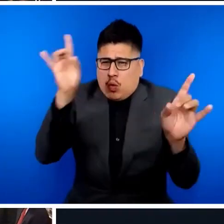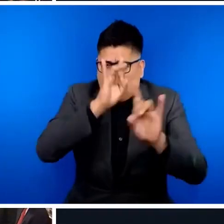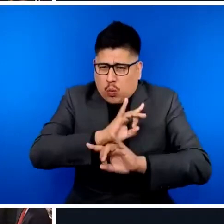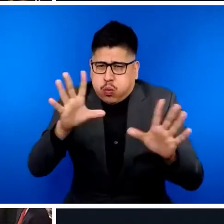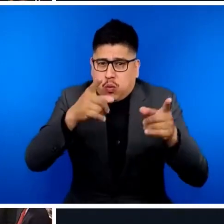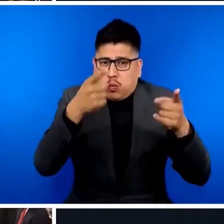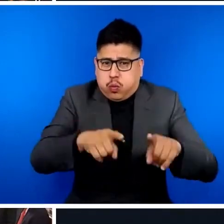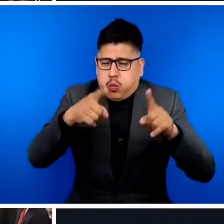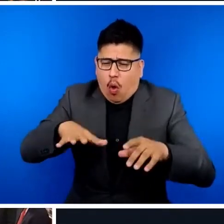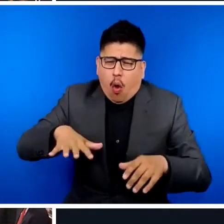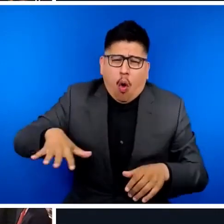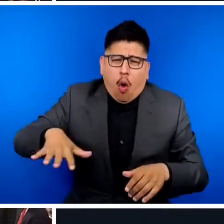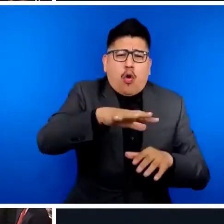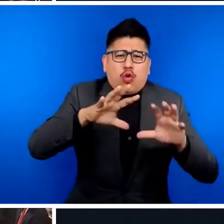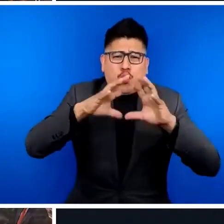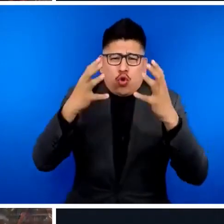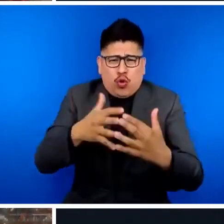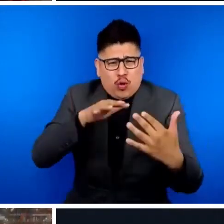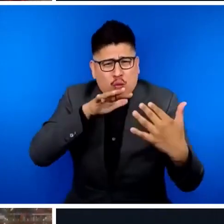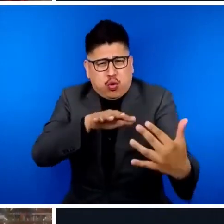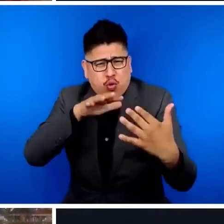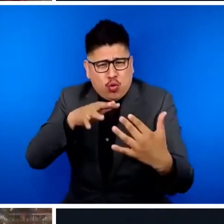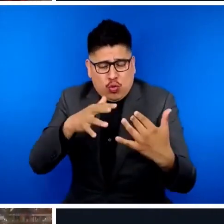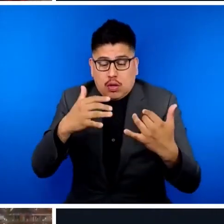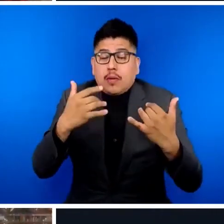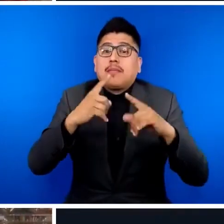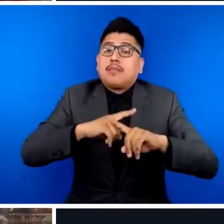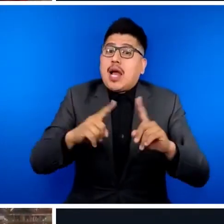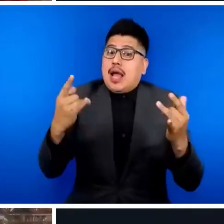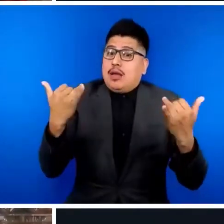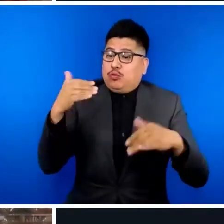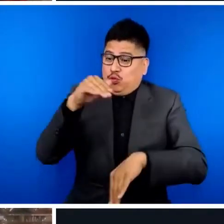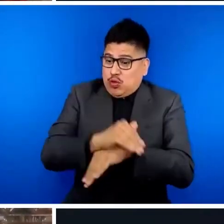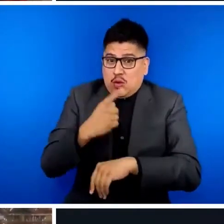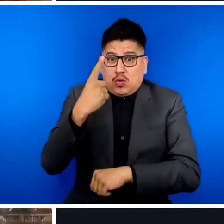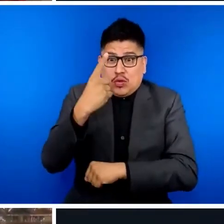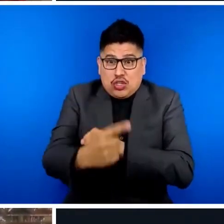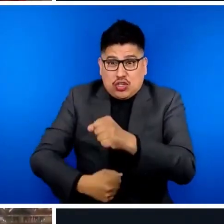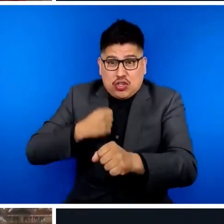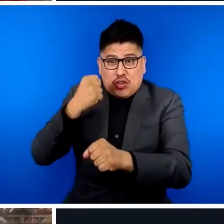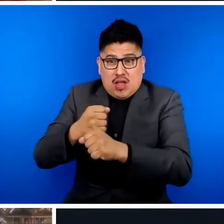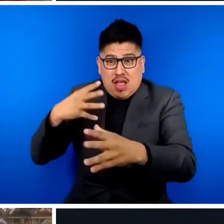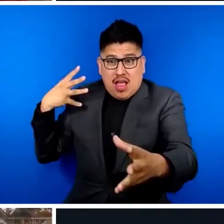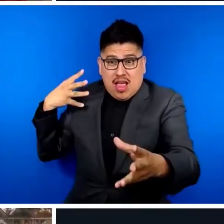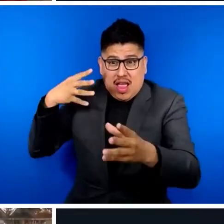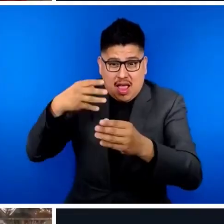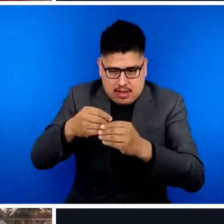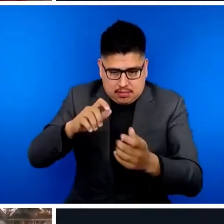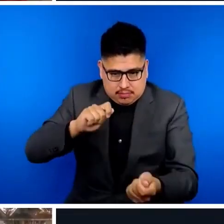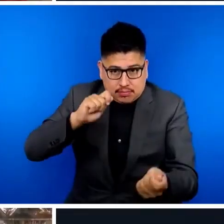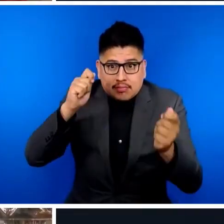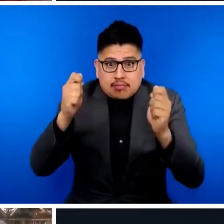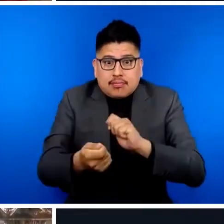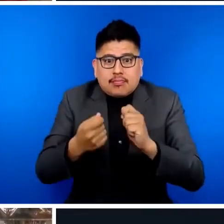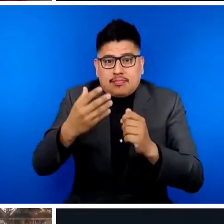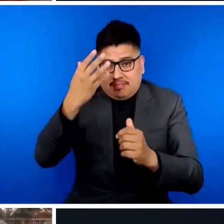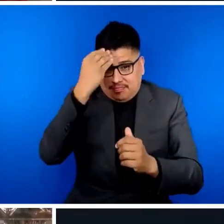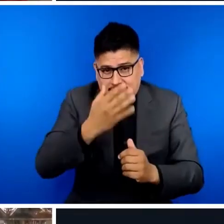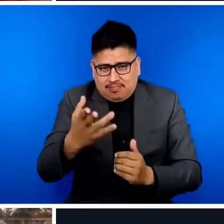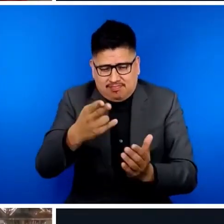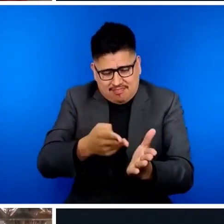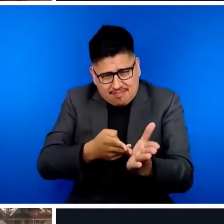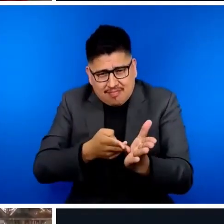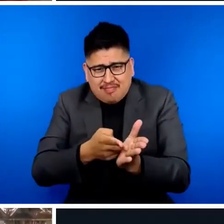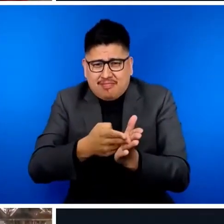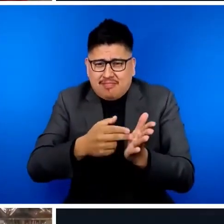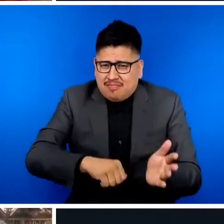after just 1 year, I can say with dignity and pride that we have achieved a transformation like no one has ever